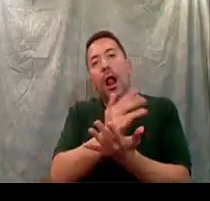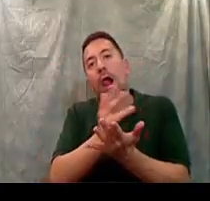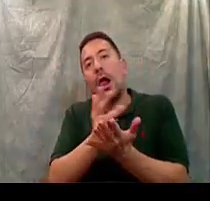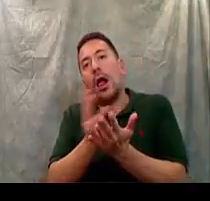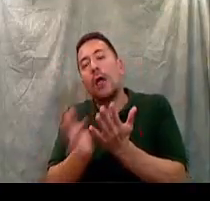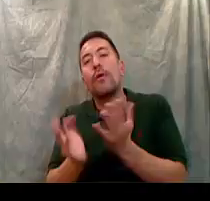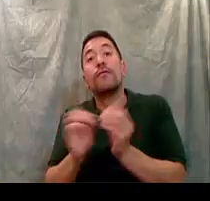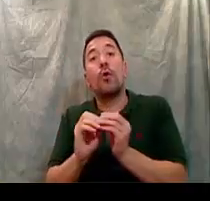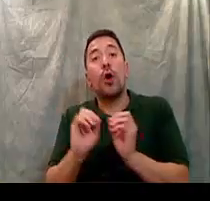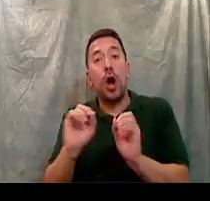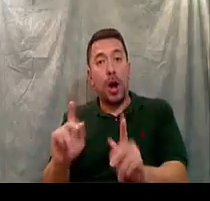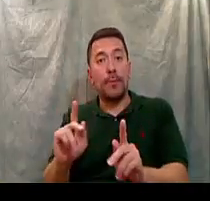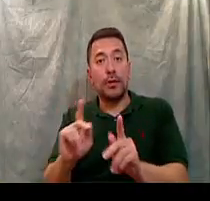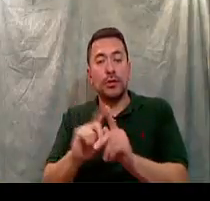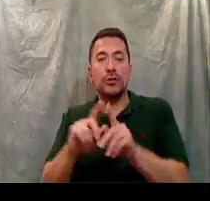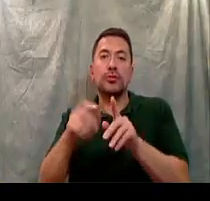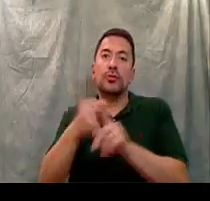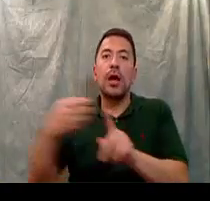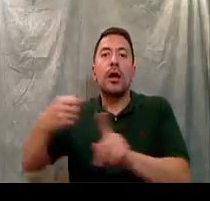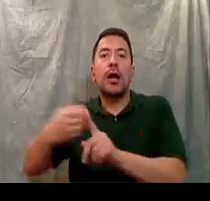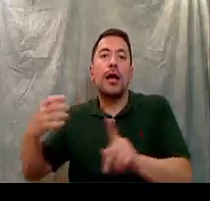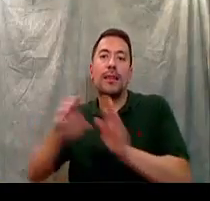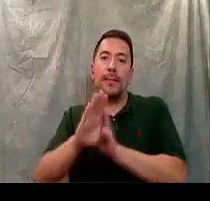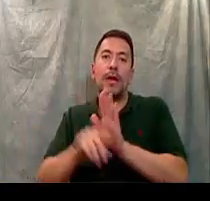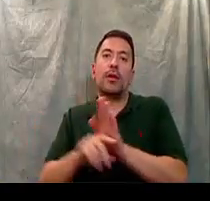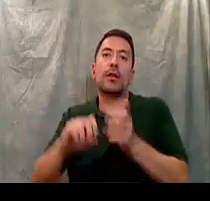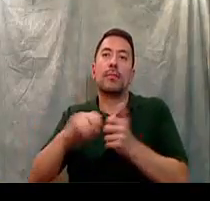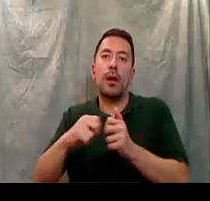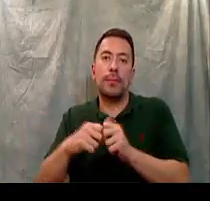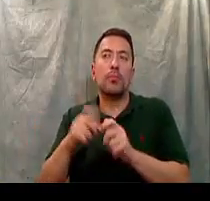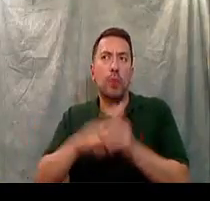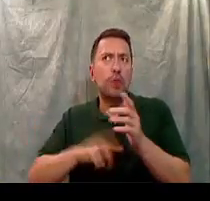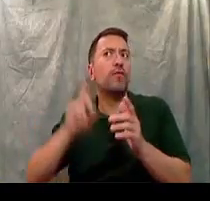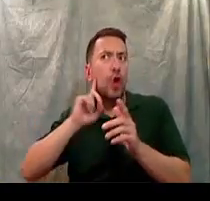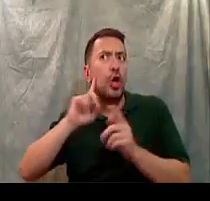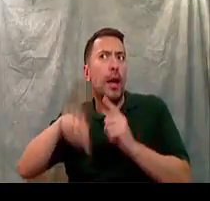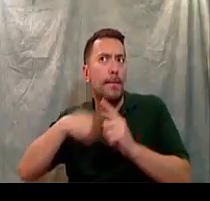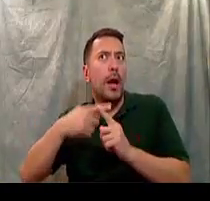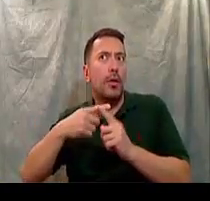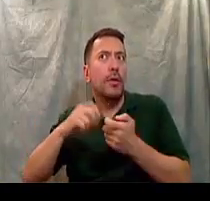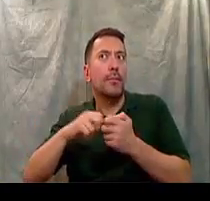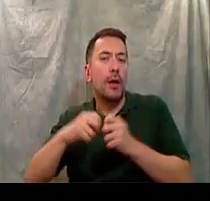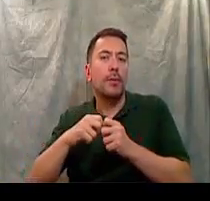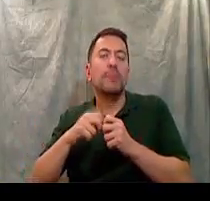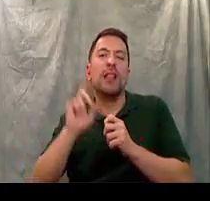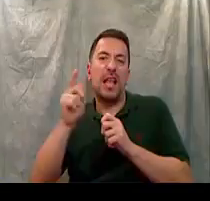and demonstrate how much you've read and learned about the problem later on in the paper.